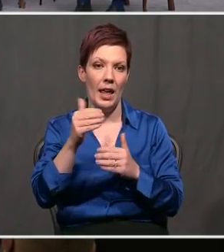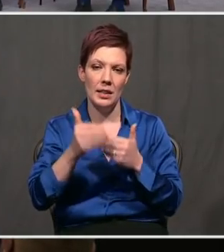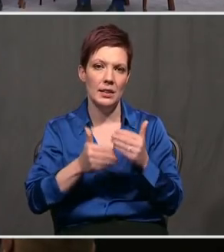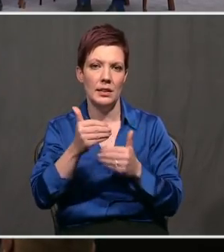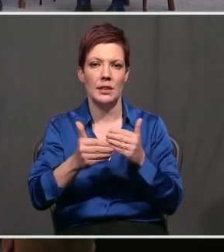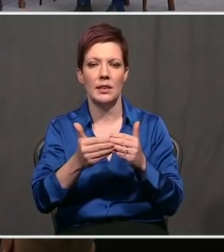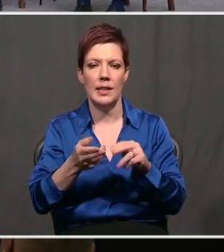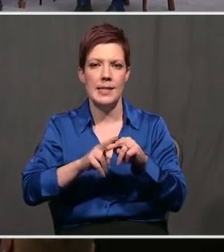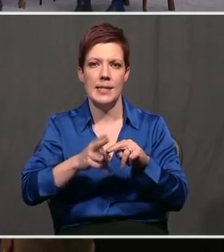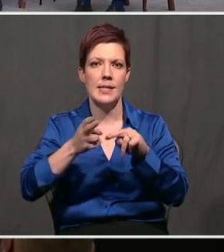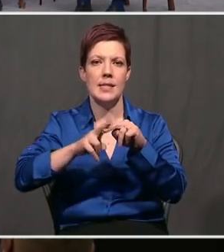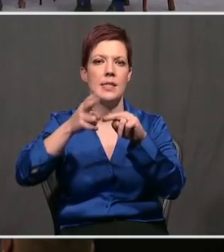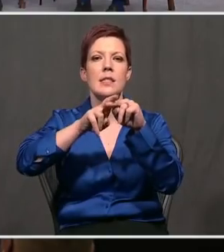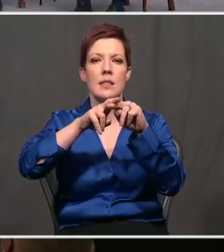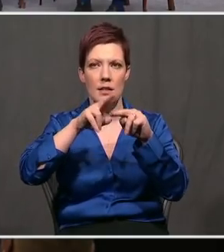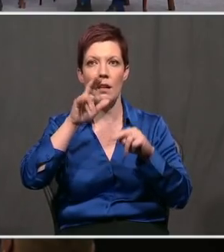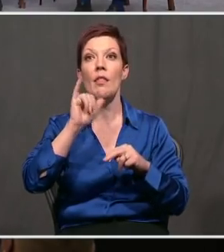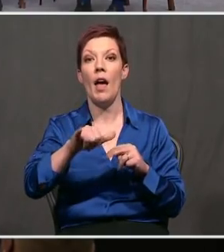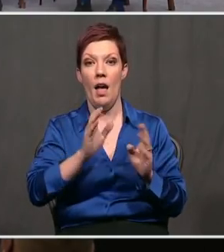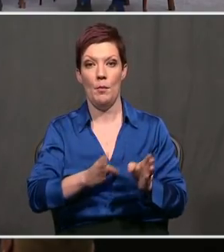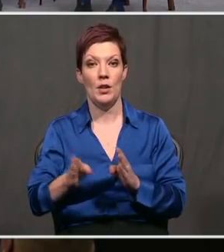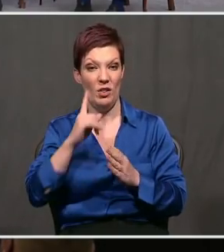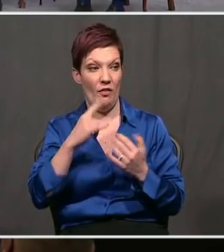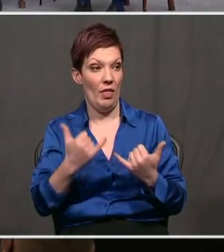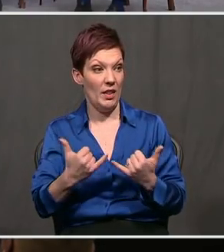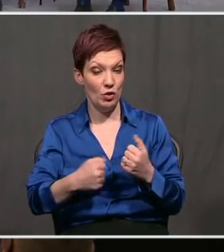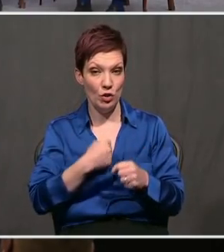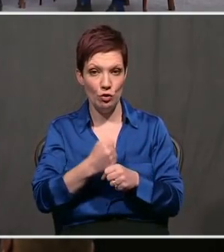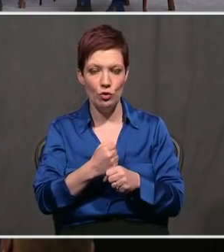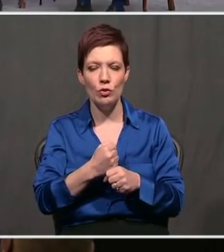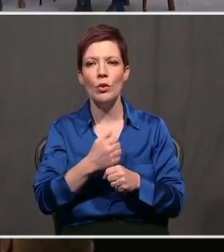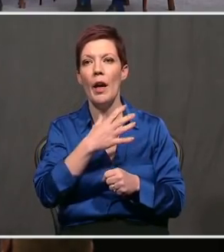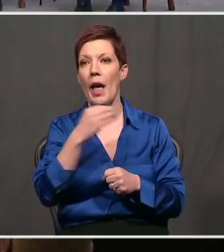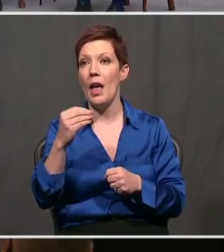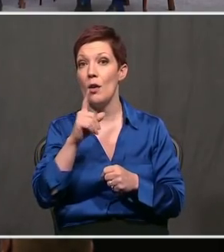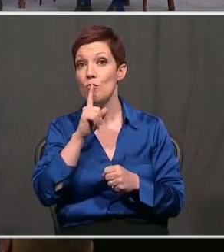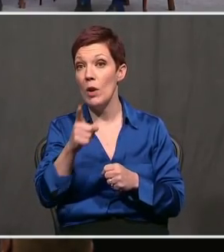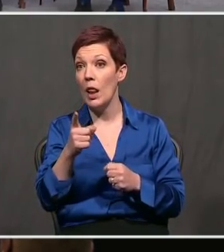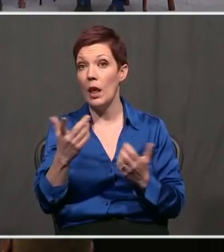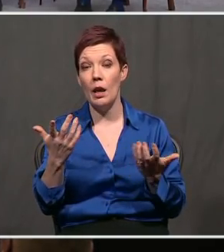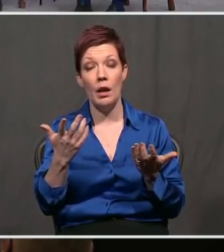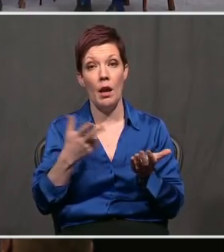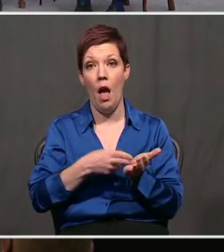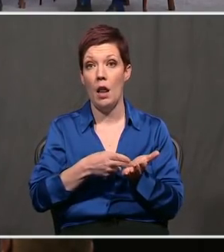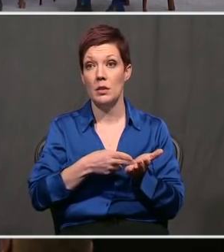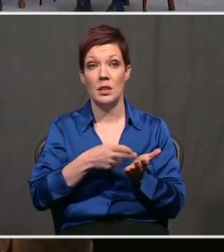Really, again, federally, you all have done